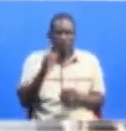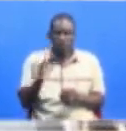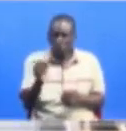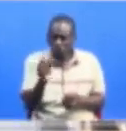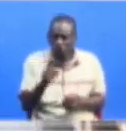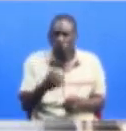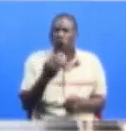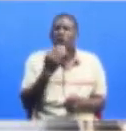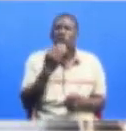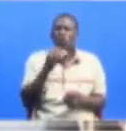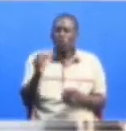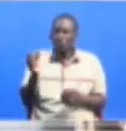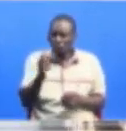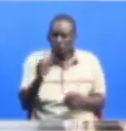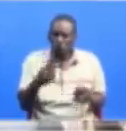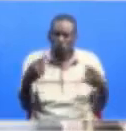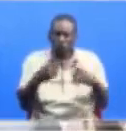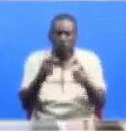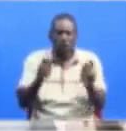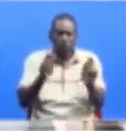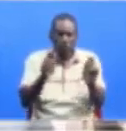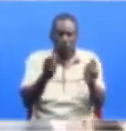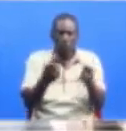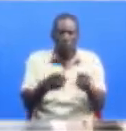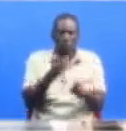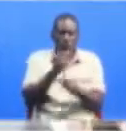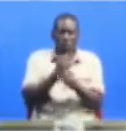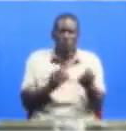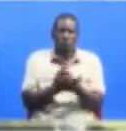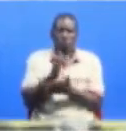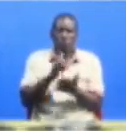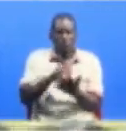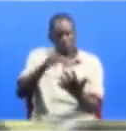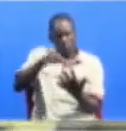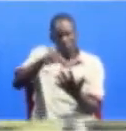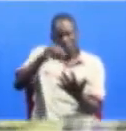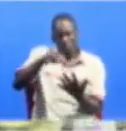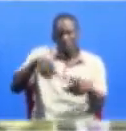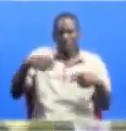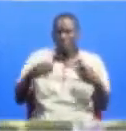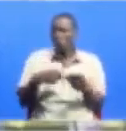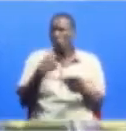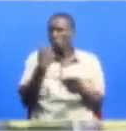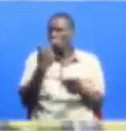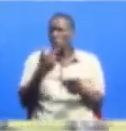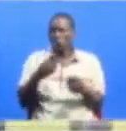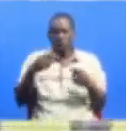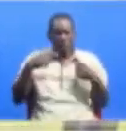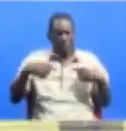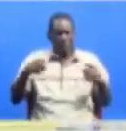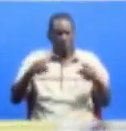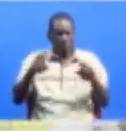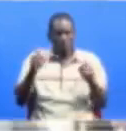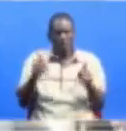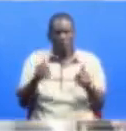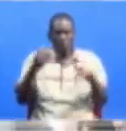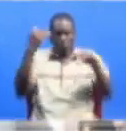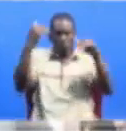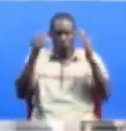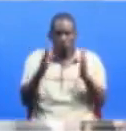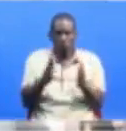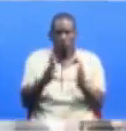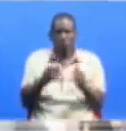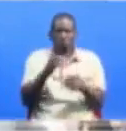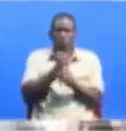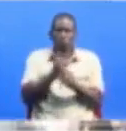wazee wa Luya, wazee wa kila jamii, tuhakikishe tunachagua watu wale ambao wamehitimu kukupitisha